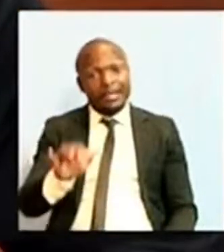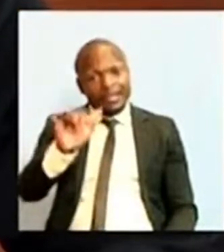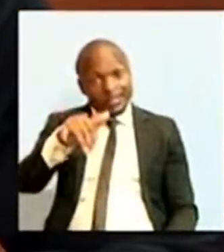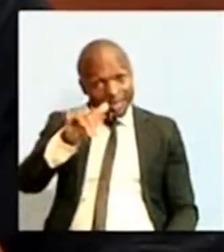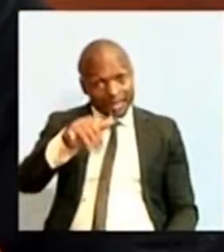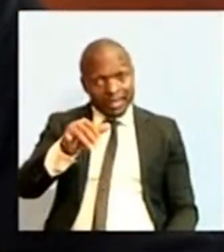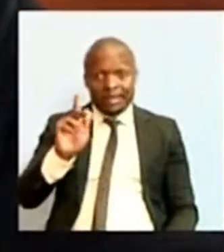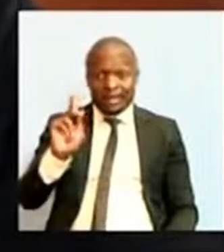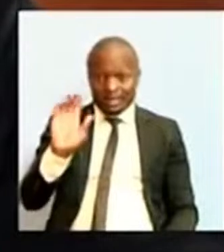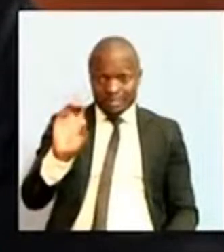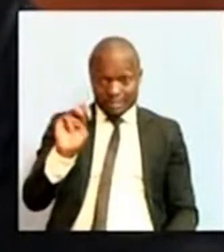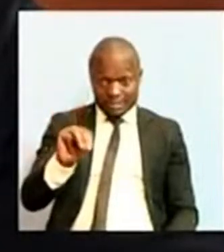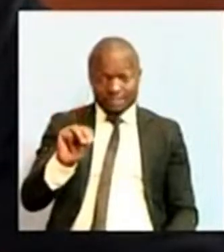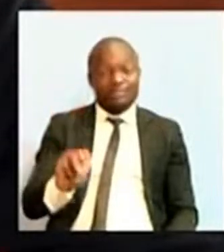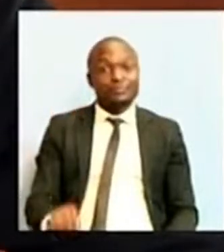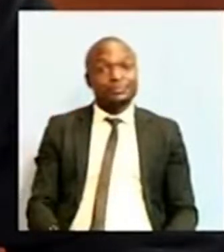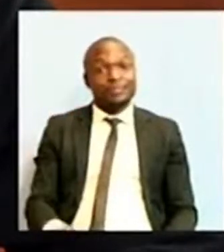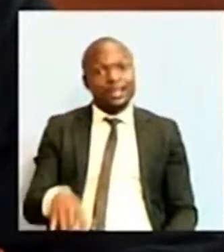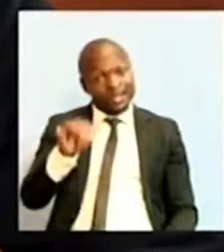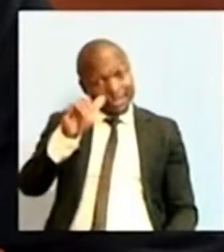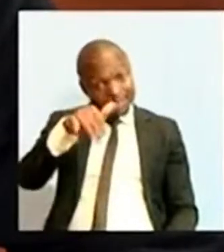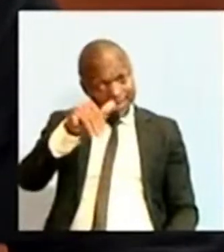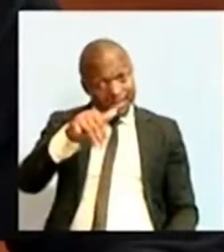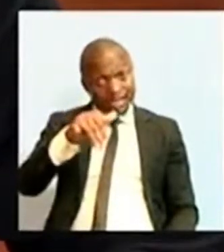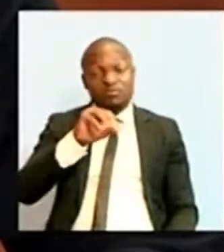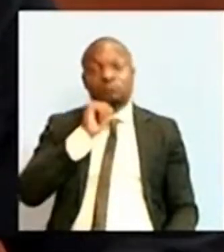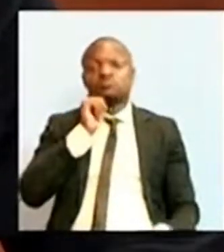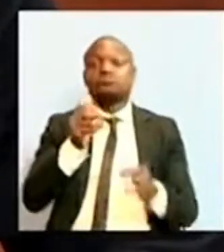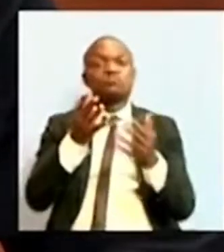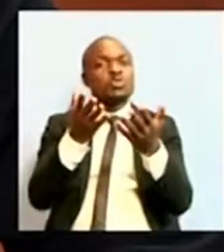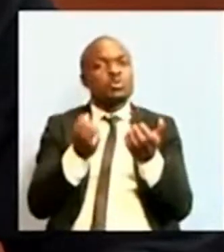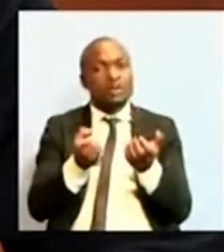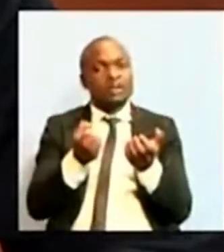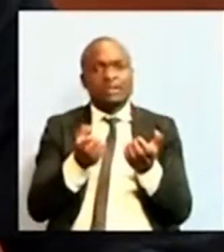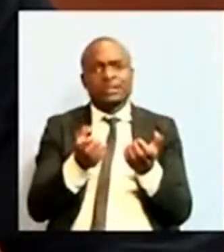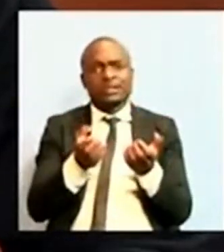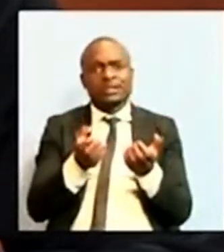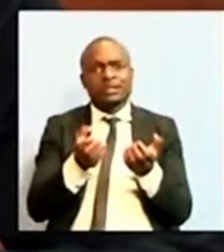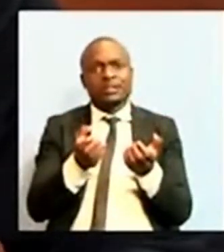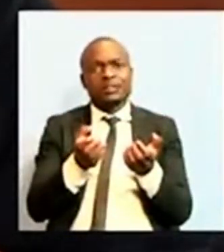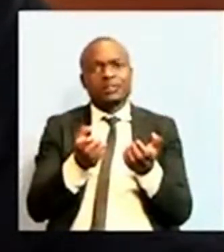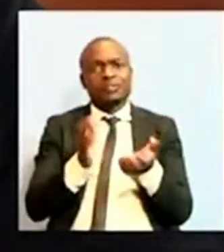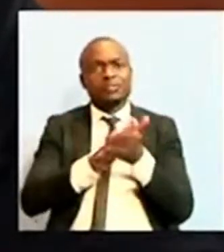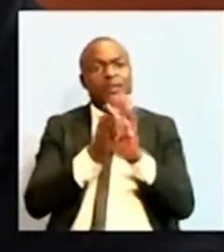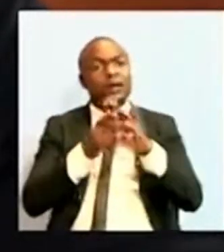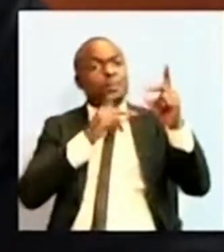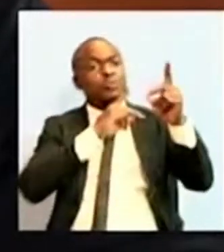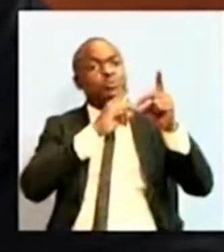yes, KCM, of course, I don't want to be the prophets of today.